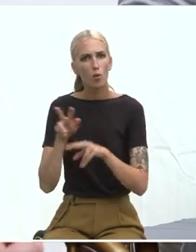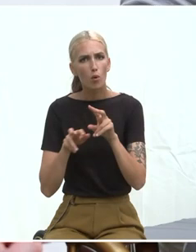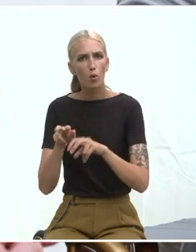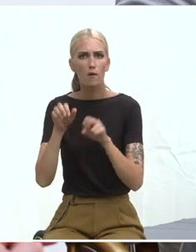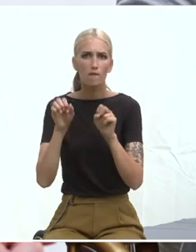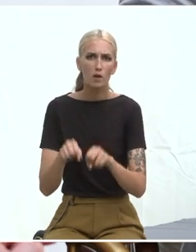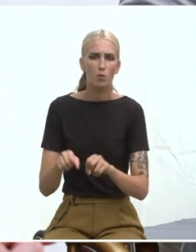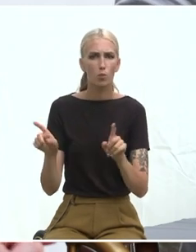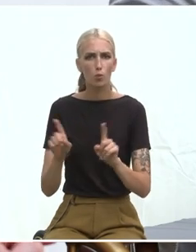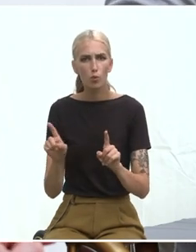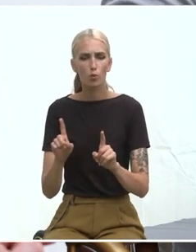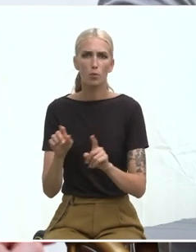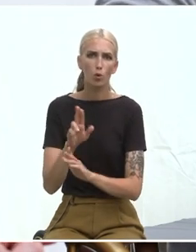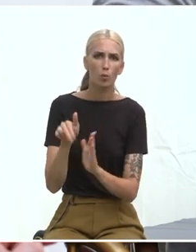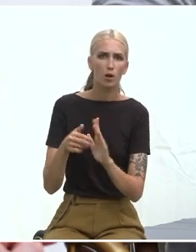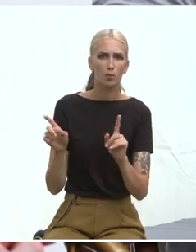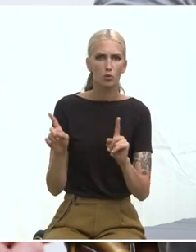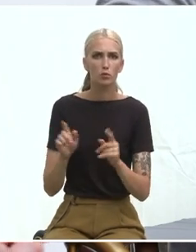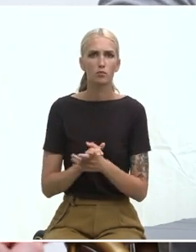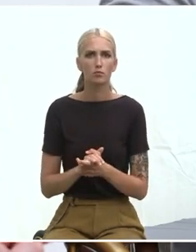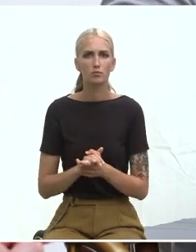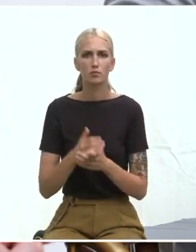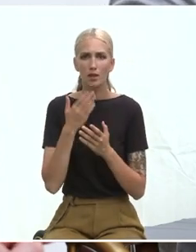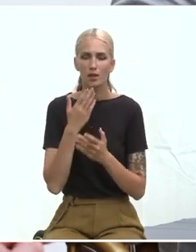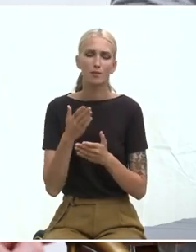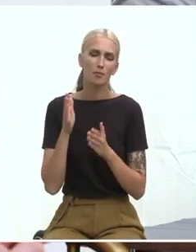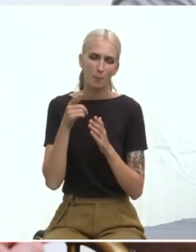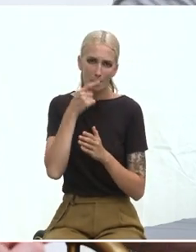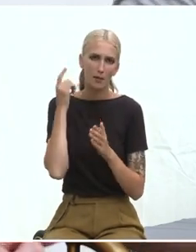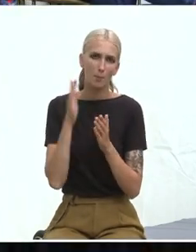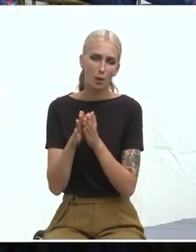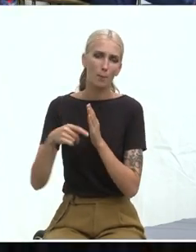So listen, and men, go on and get that help.